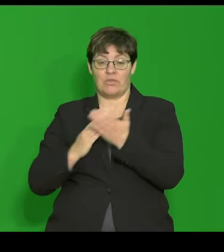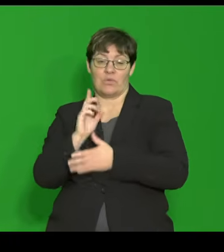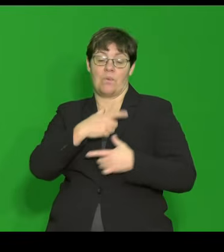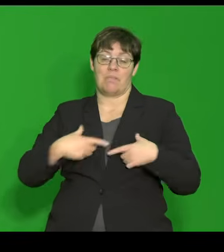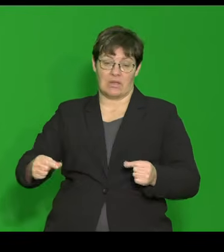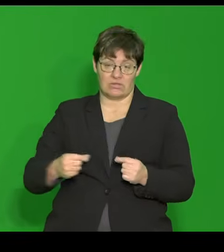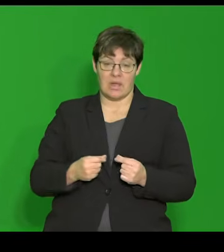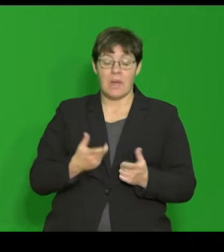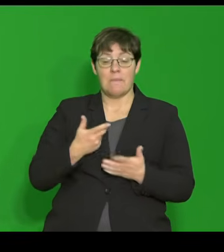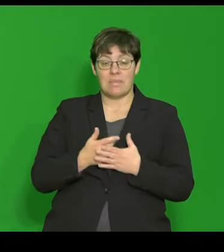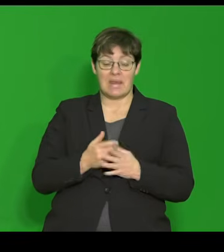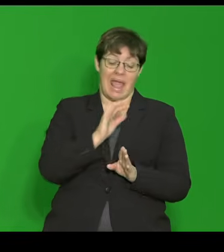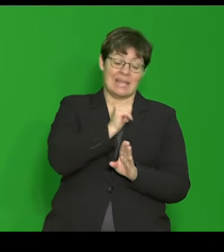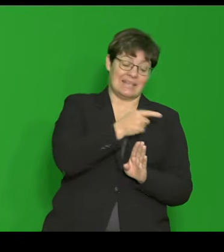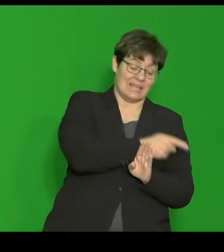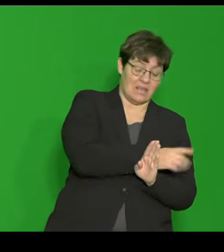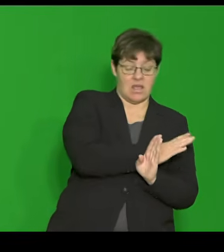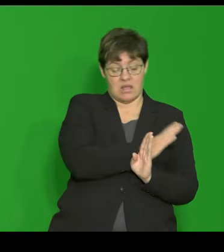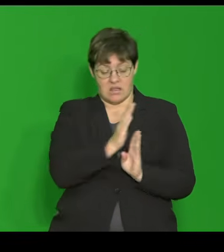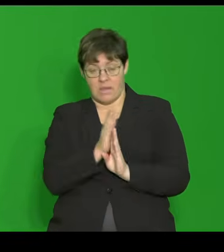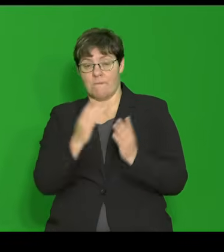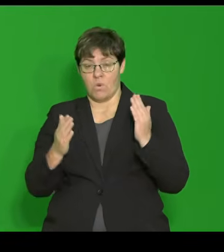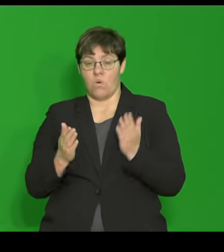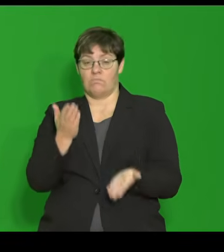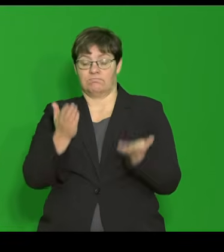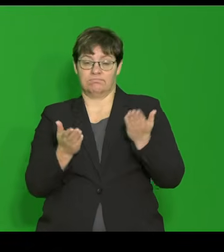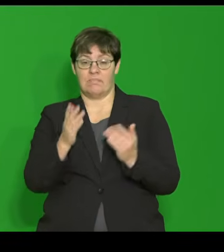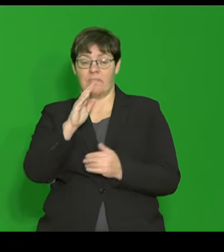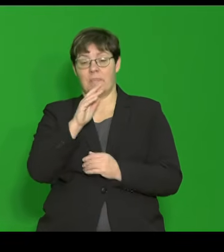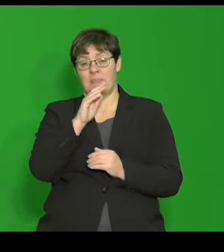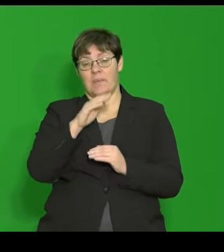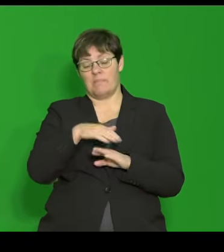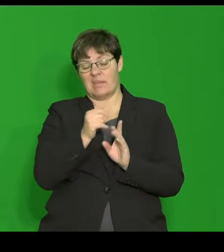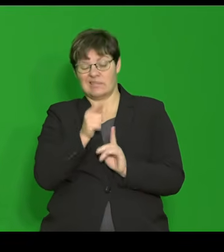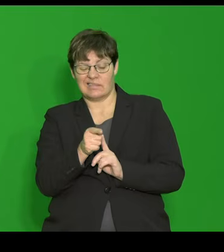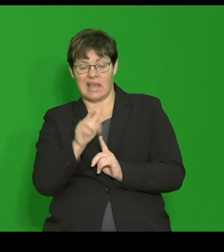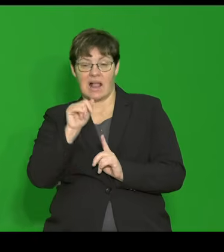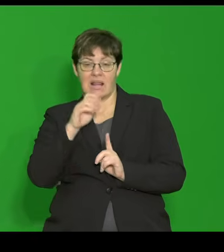ions that neutralize the pH from acidic chyme into an alkaline secretion.